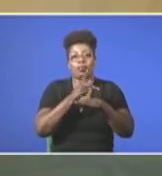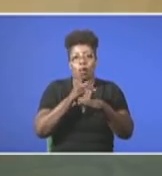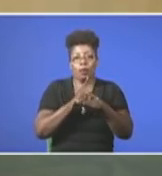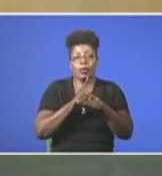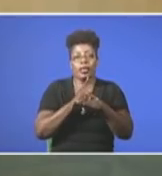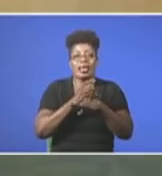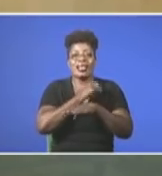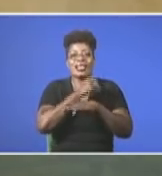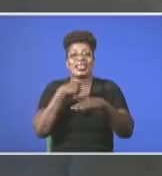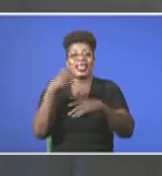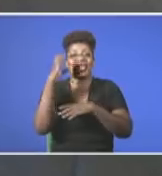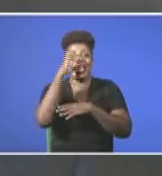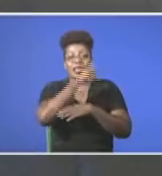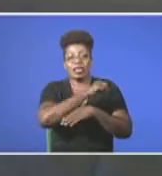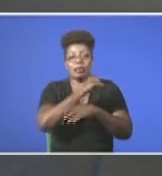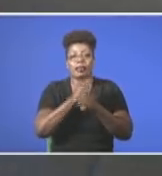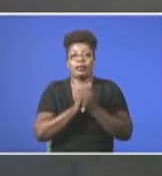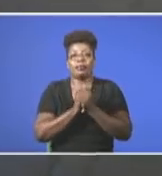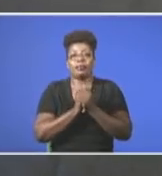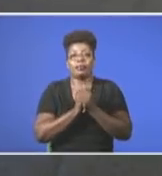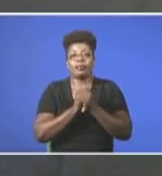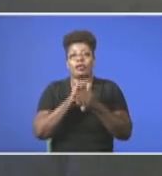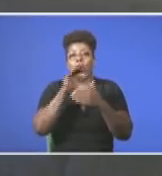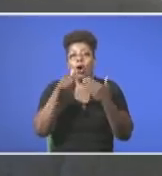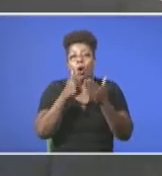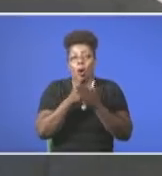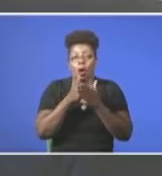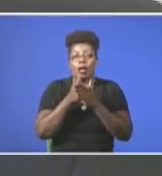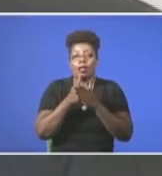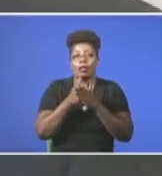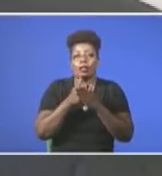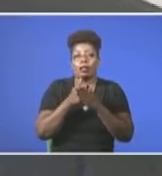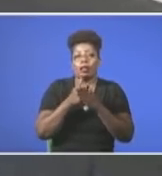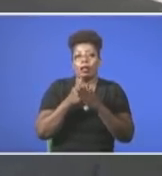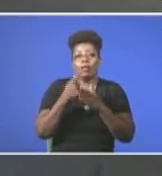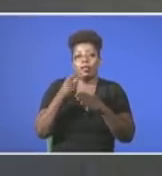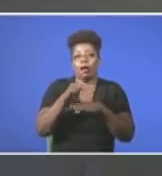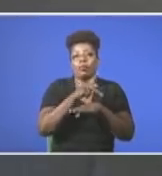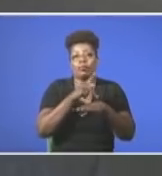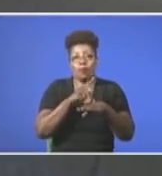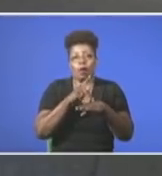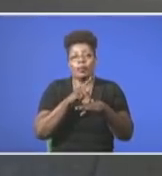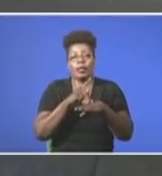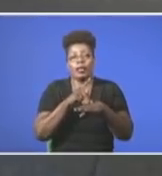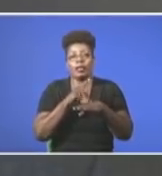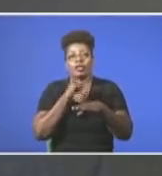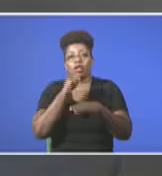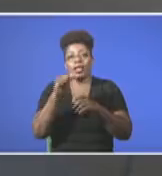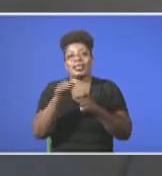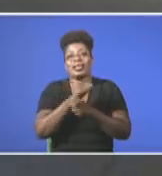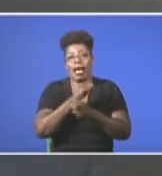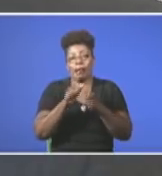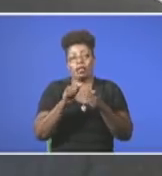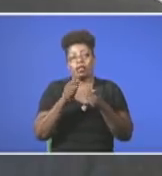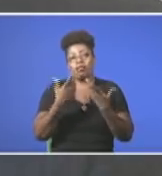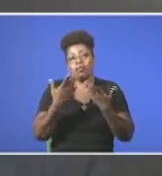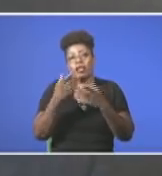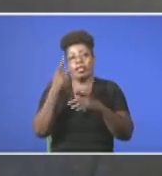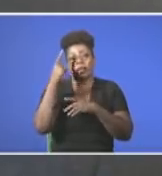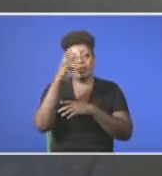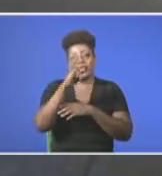estimate. The entire property was in damage. So if the property cost $65 million is valued now, let's take